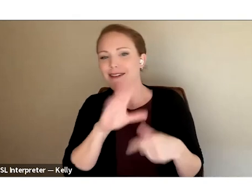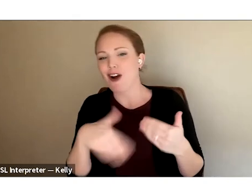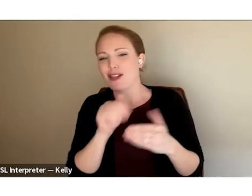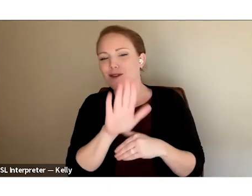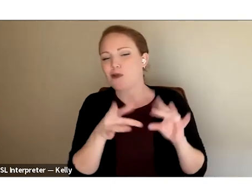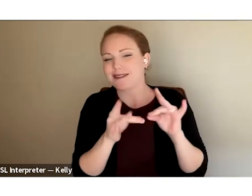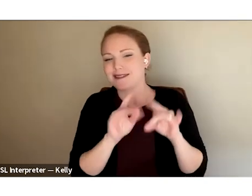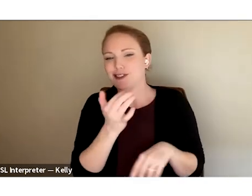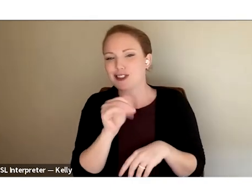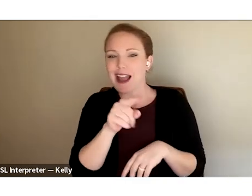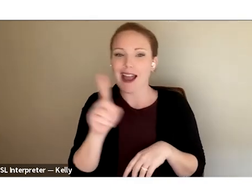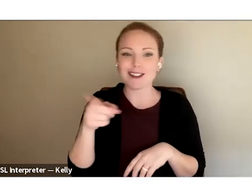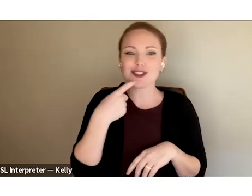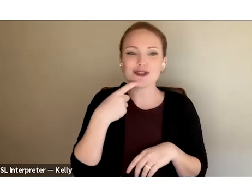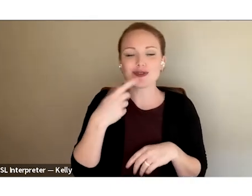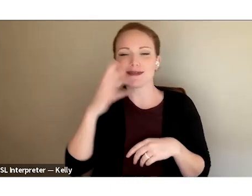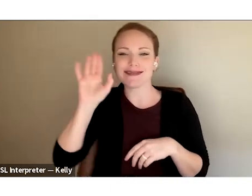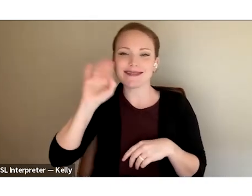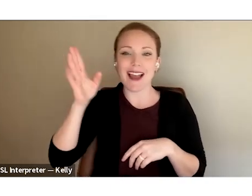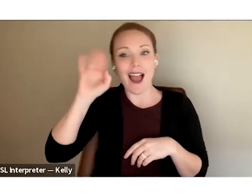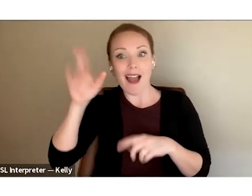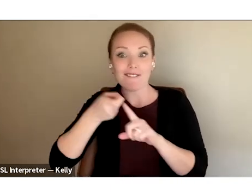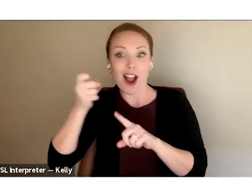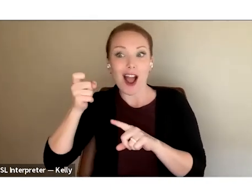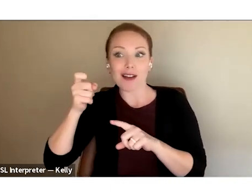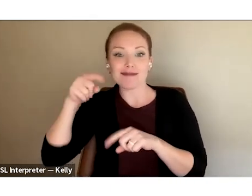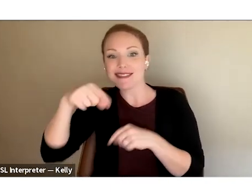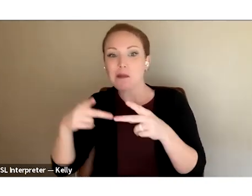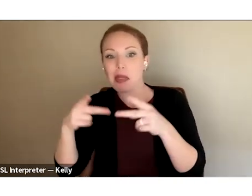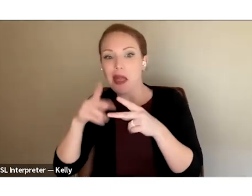the chat of where you all come from. I think more